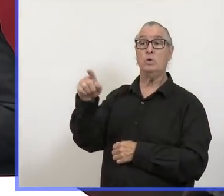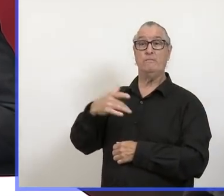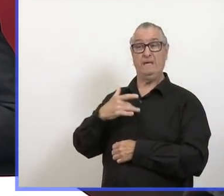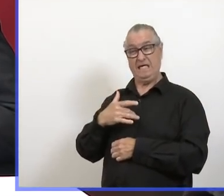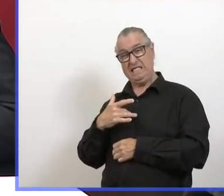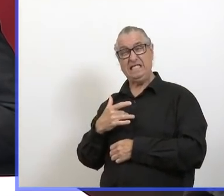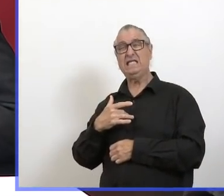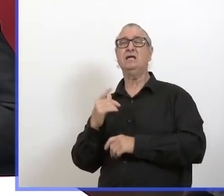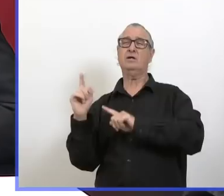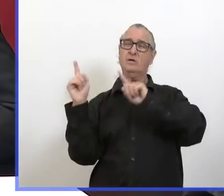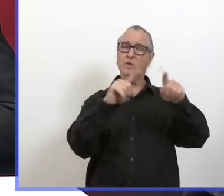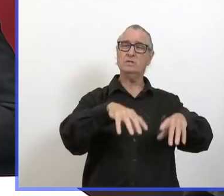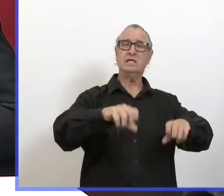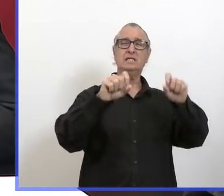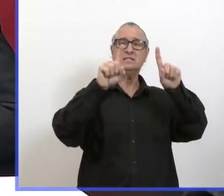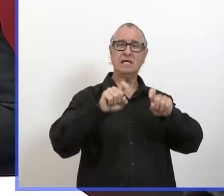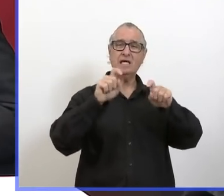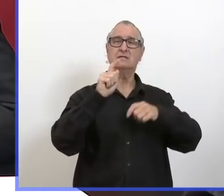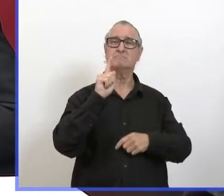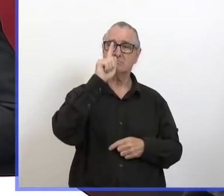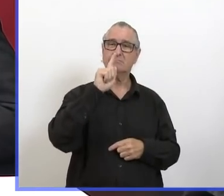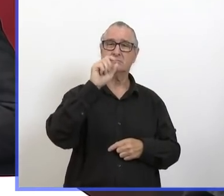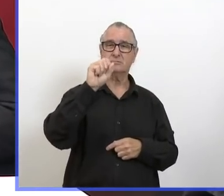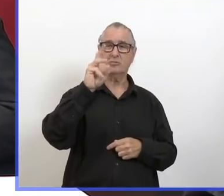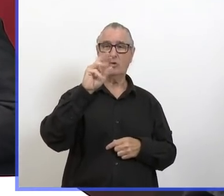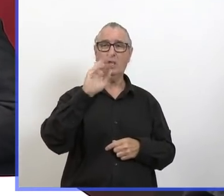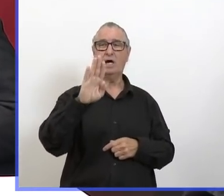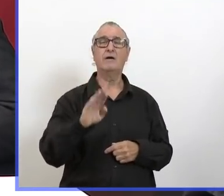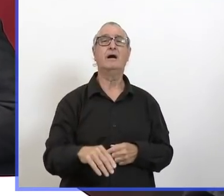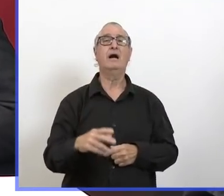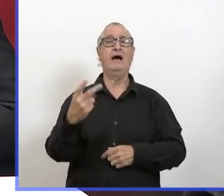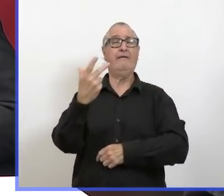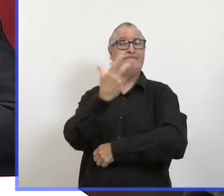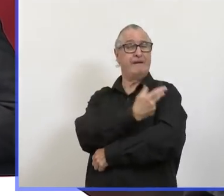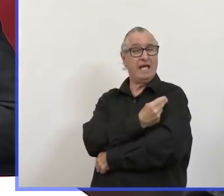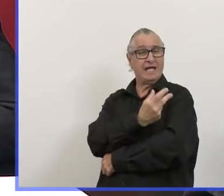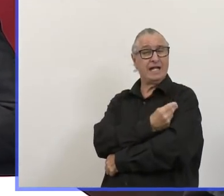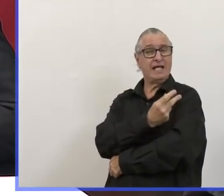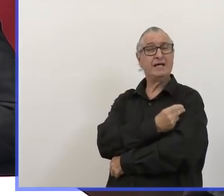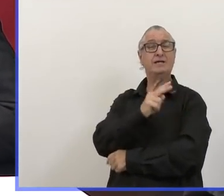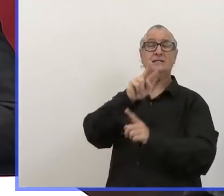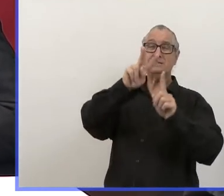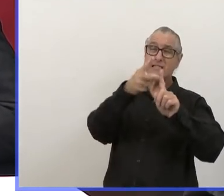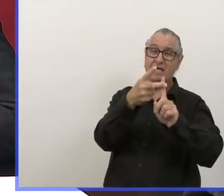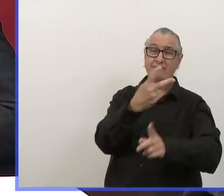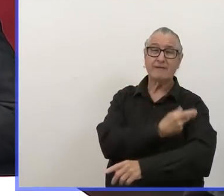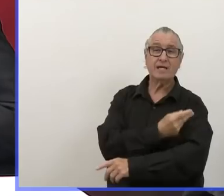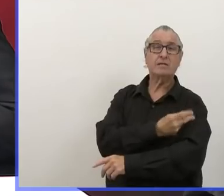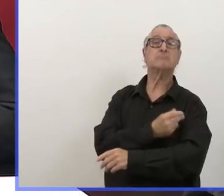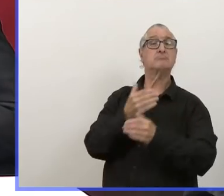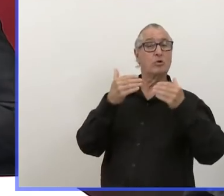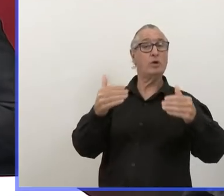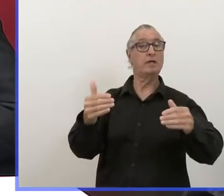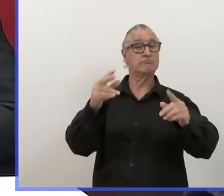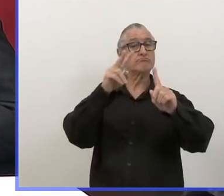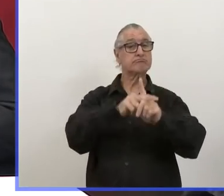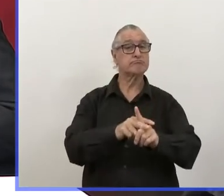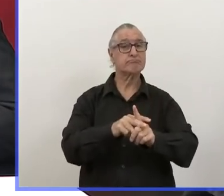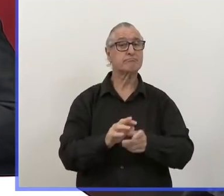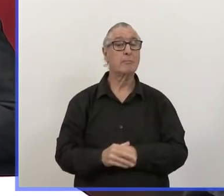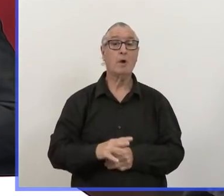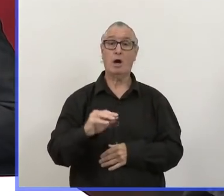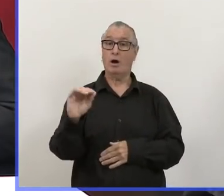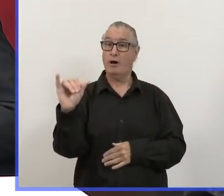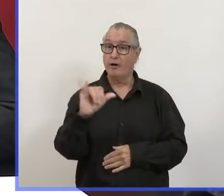If you're vaccine hesitant, again, seek out really good information from trusted people. Don't go to social media. You know, talk to your primary